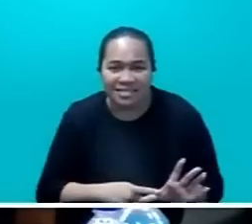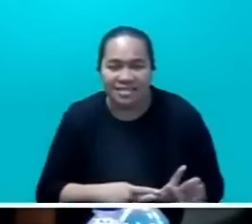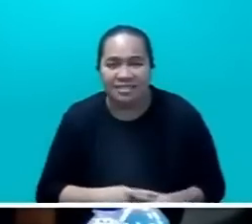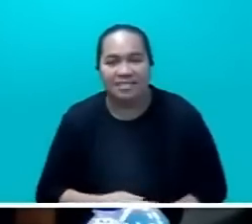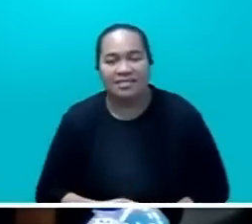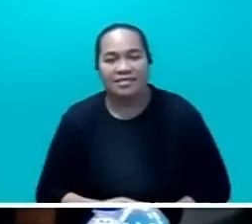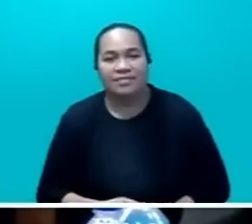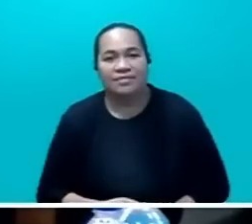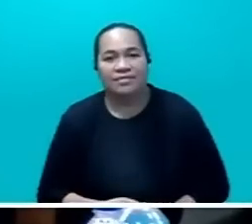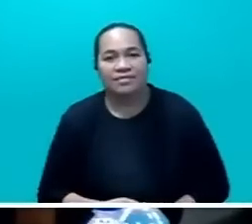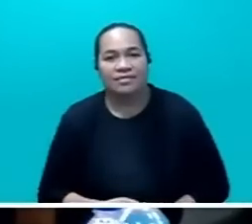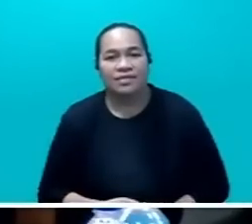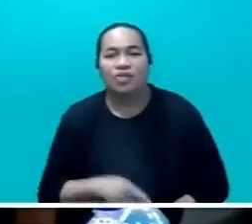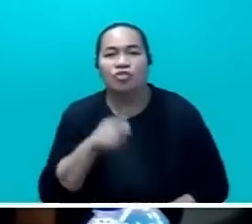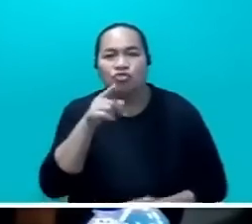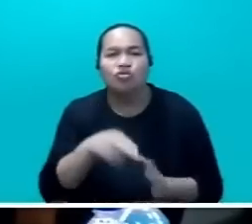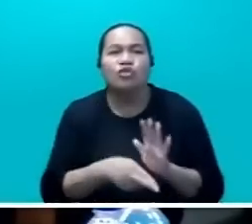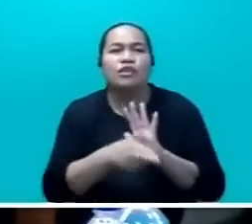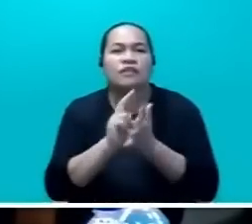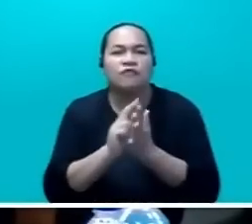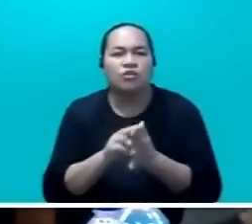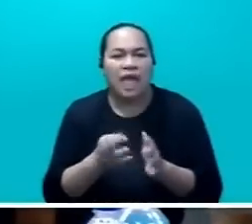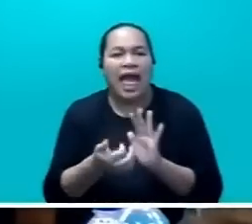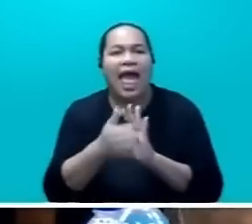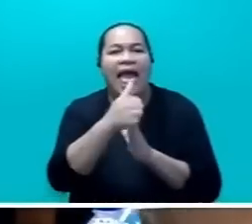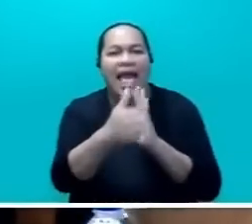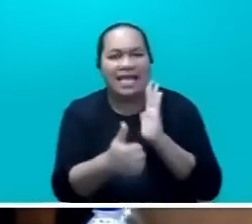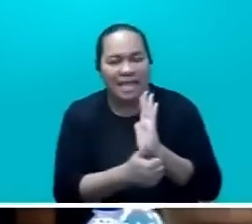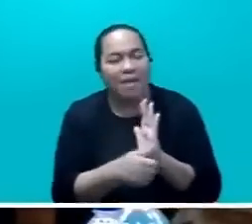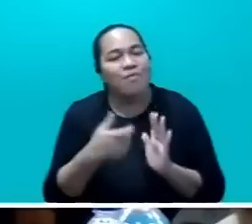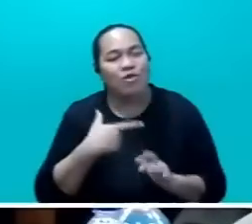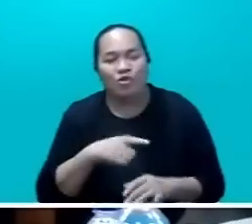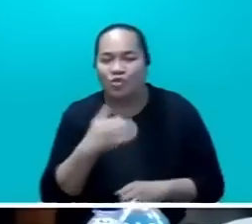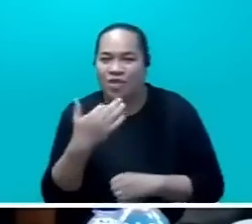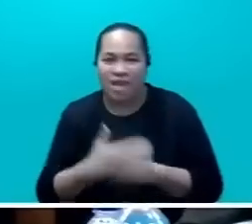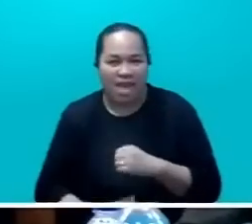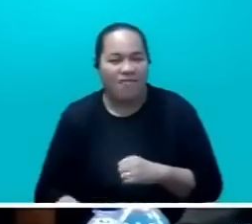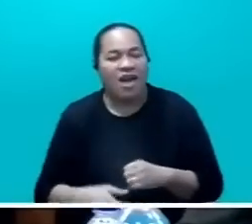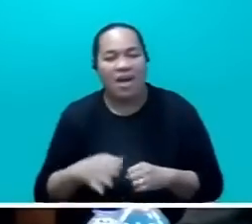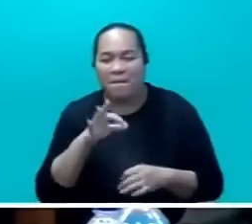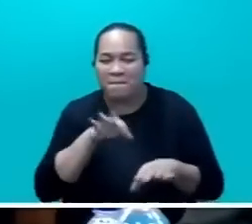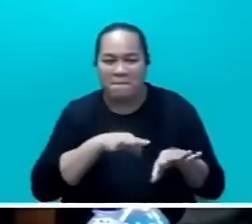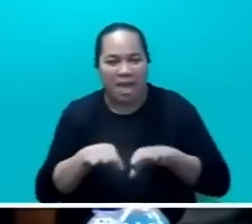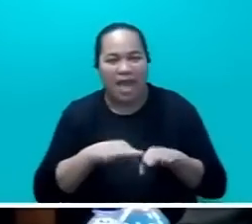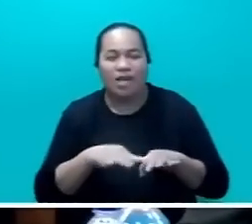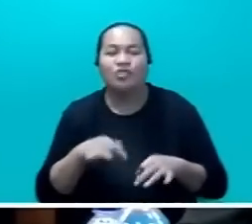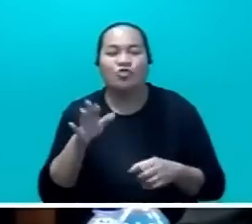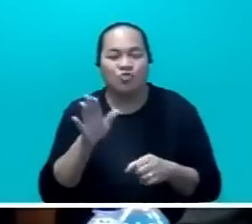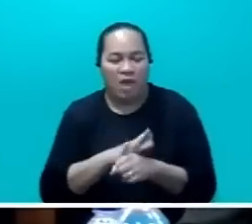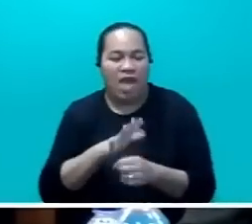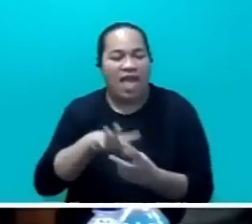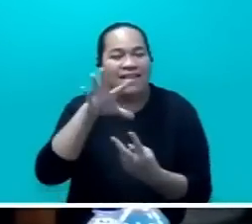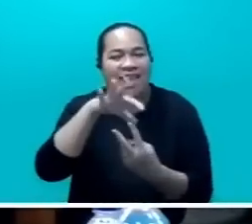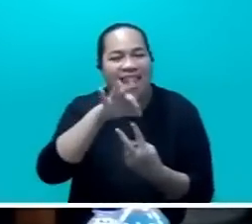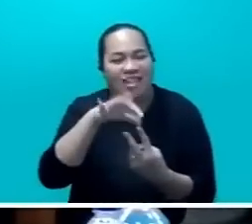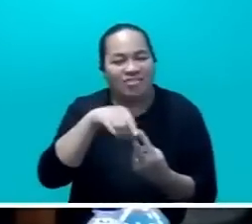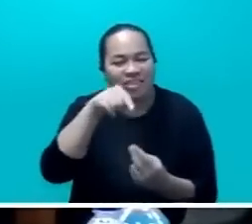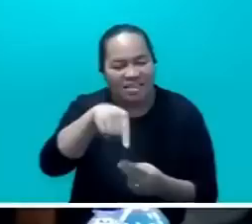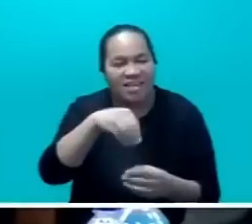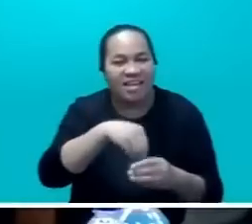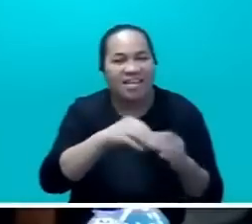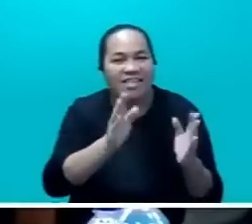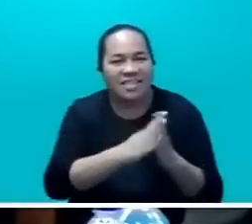Speaker, they reviewed the act because they never had the intention of holding an election. That's